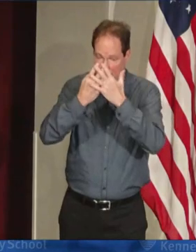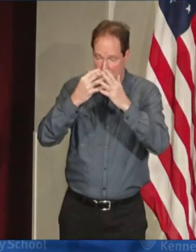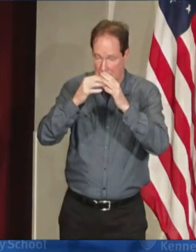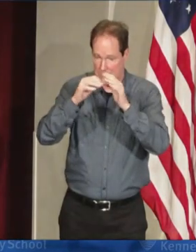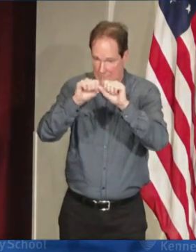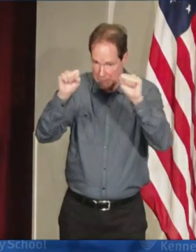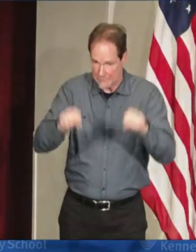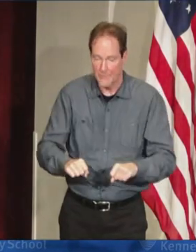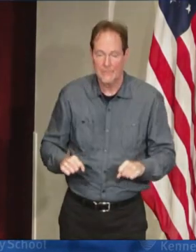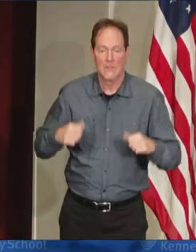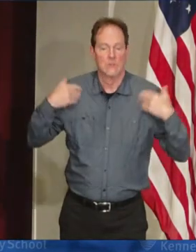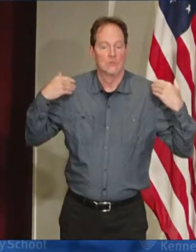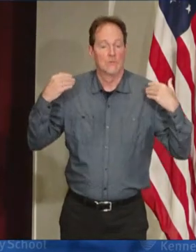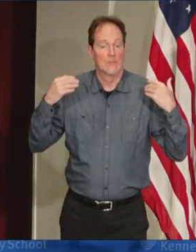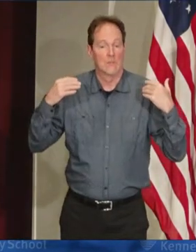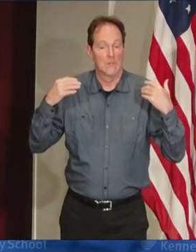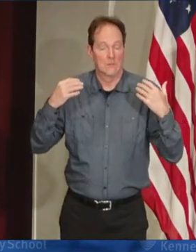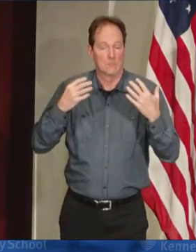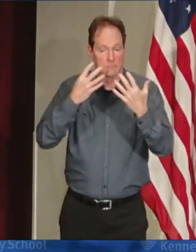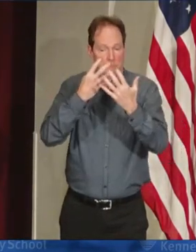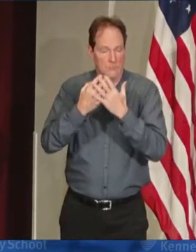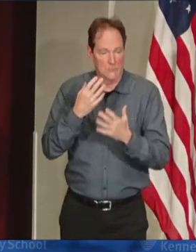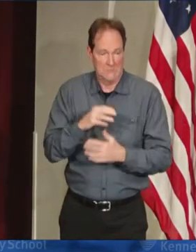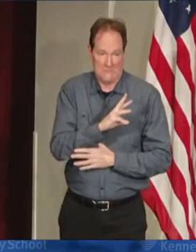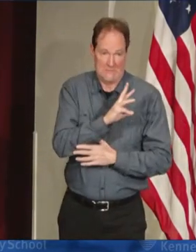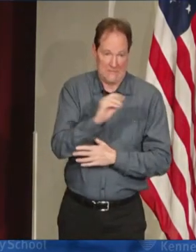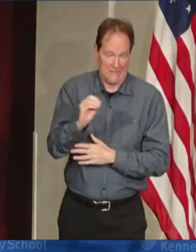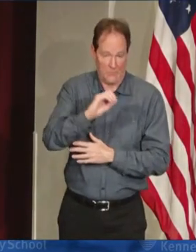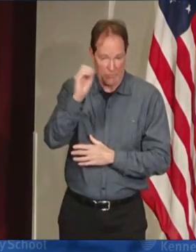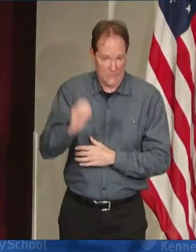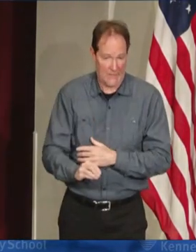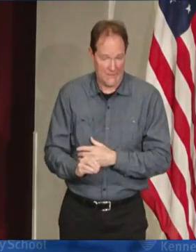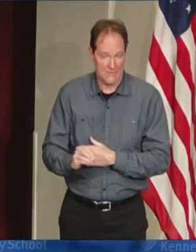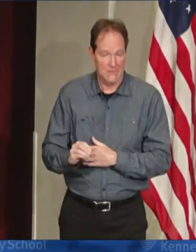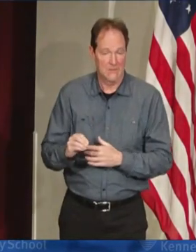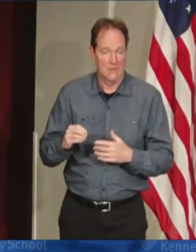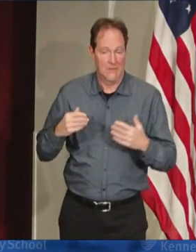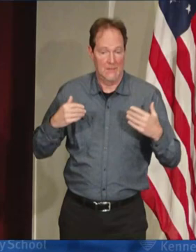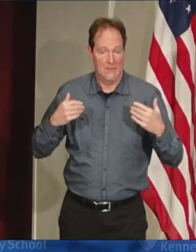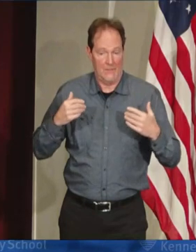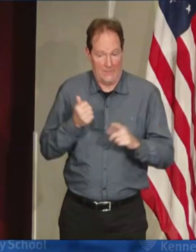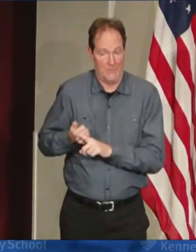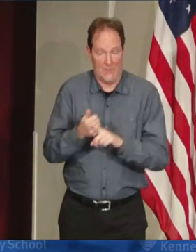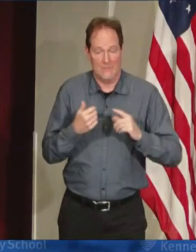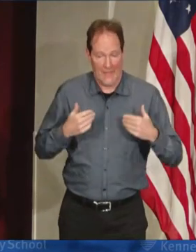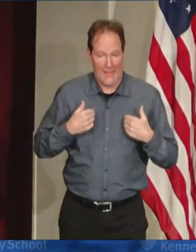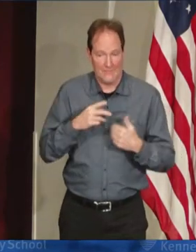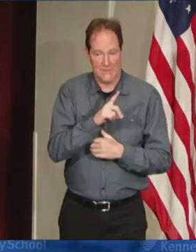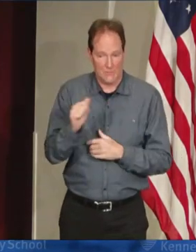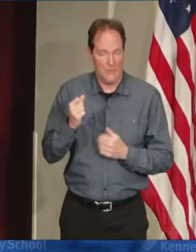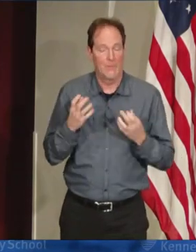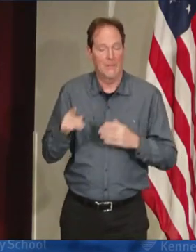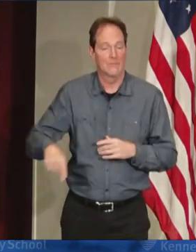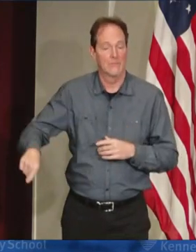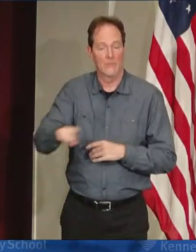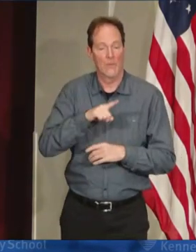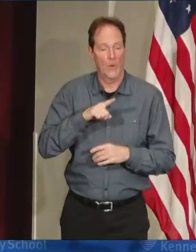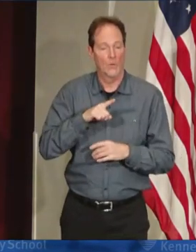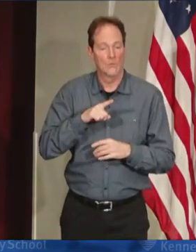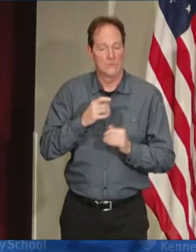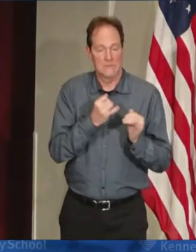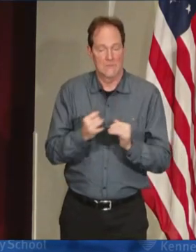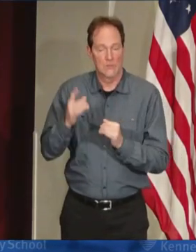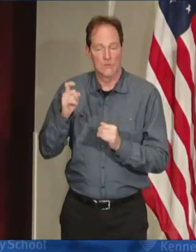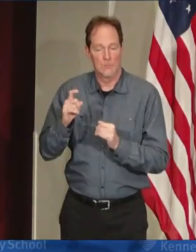the juvenile facilities we're talking about 60% of juveniles having disabilities. Many of those individuals should